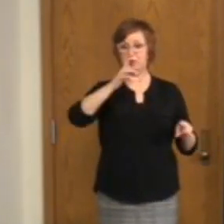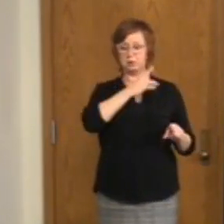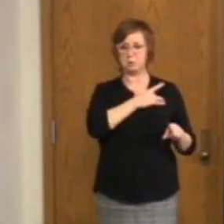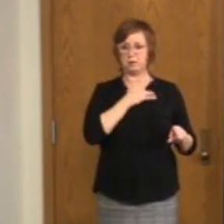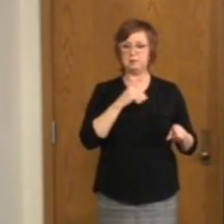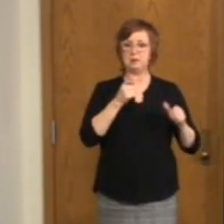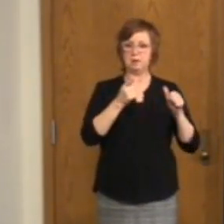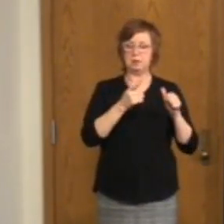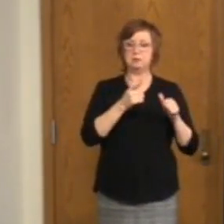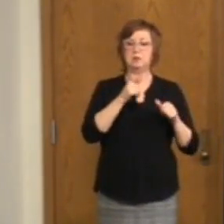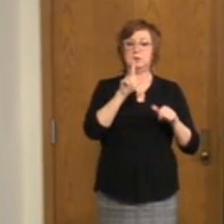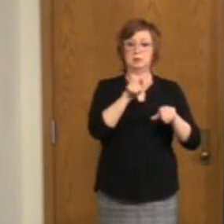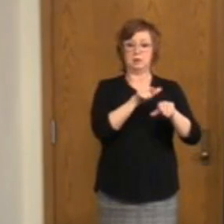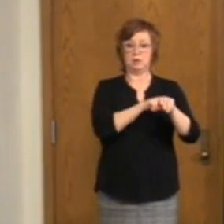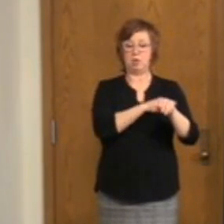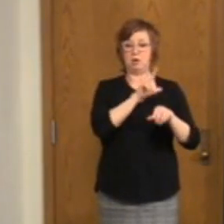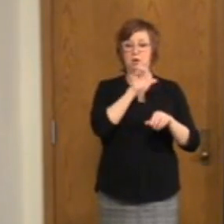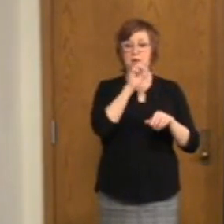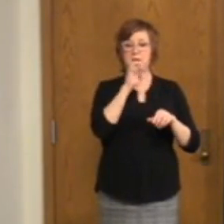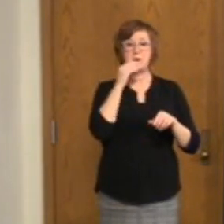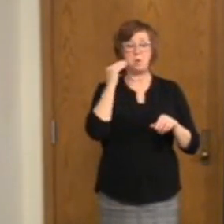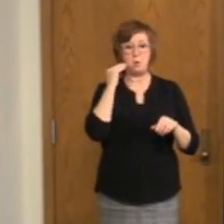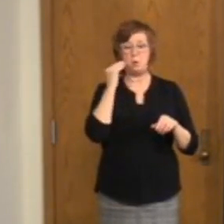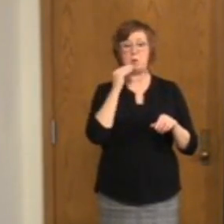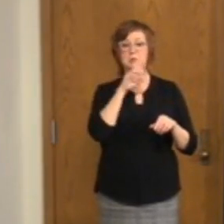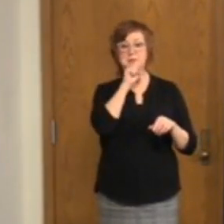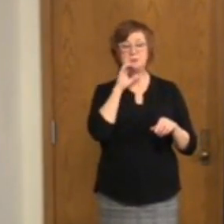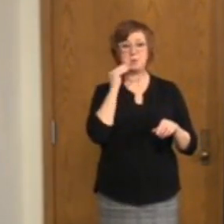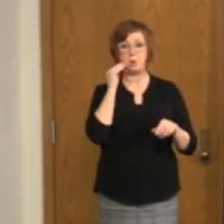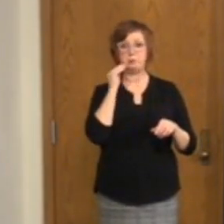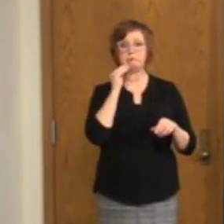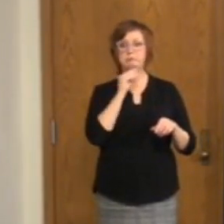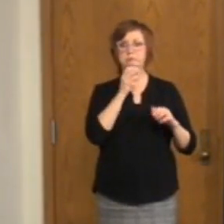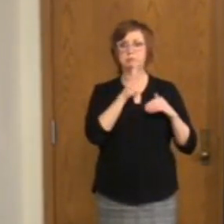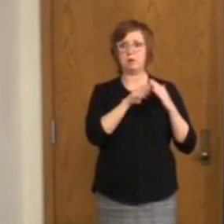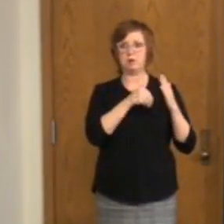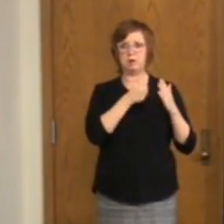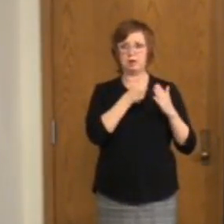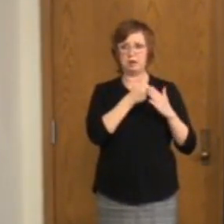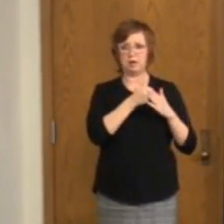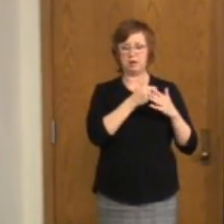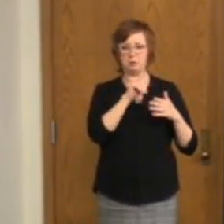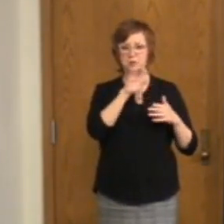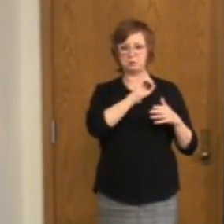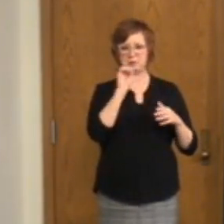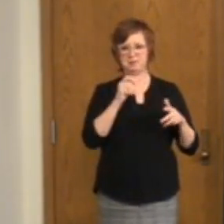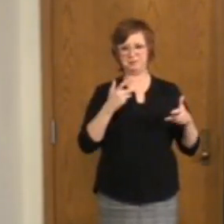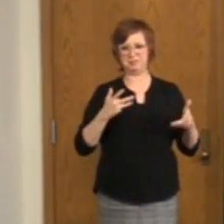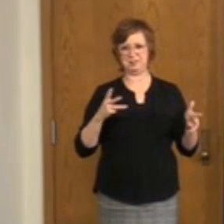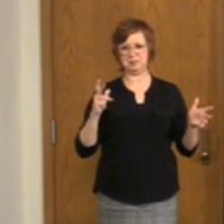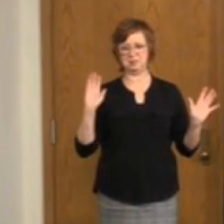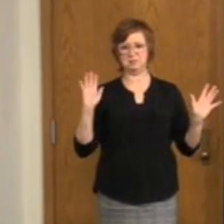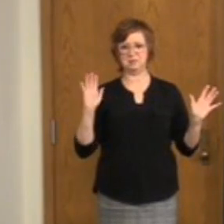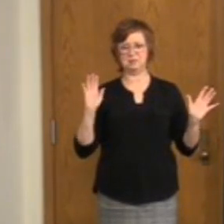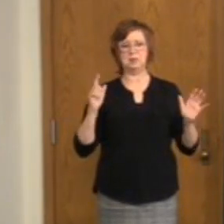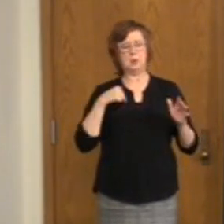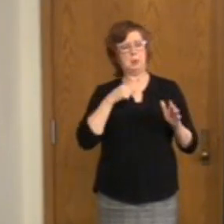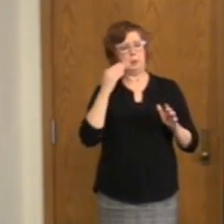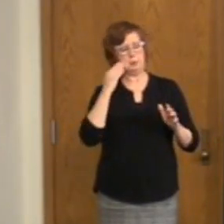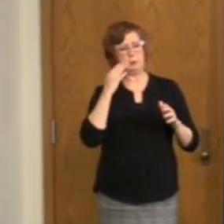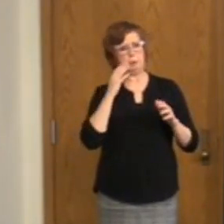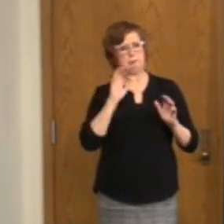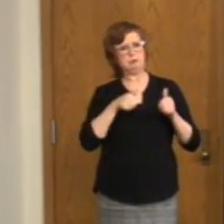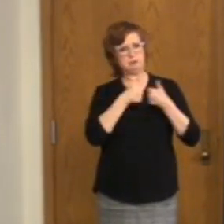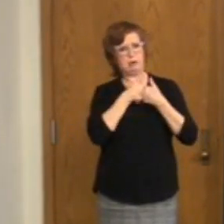all know how devastating COVID-19 can be when it enters our seniors' homes, so it's great to know that we have now provided